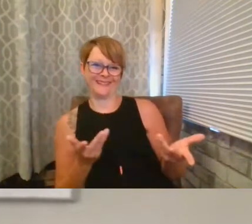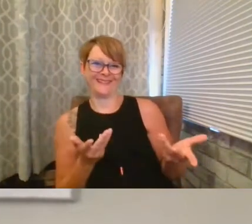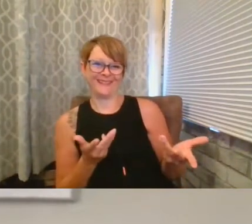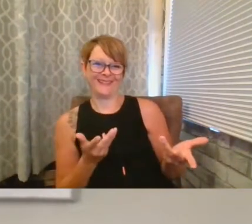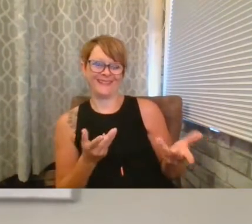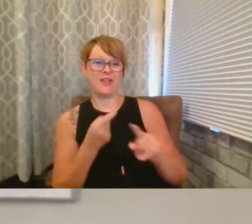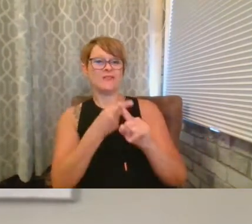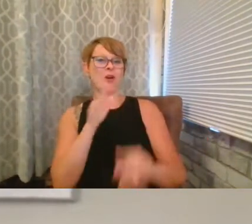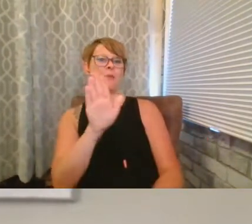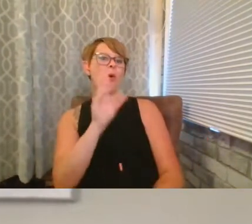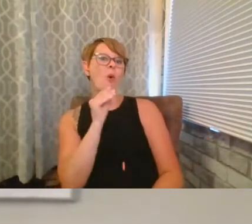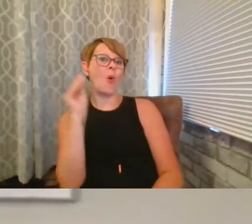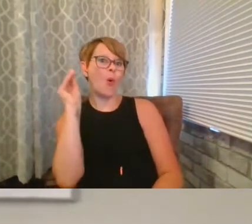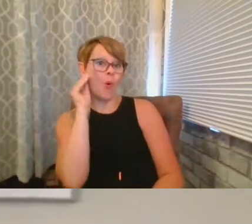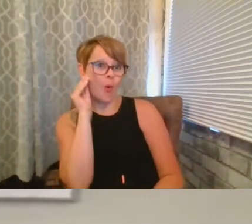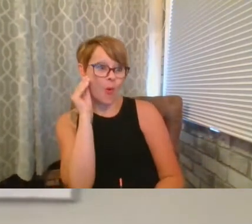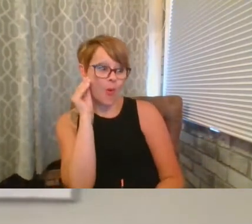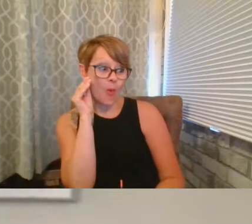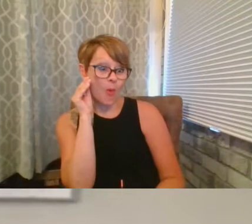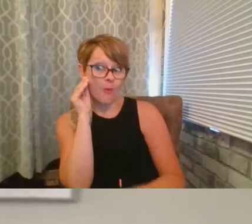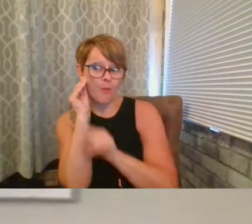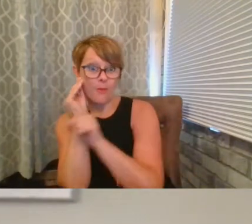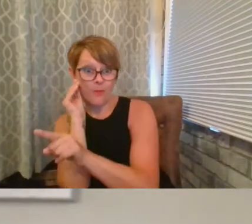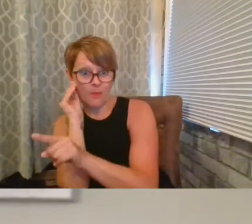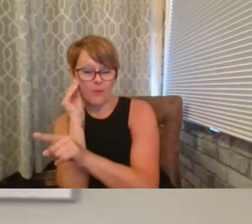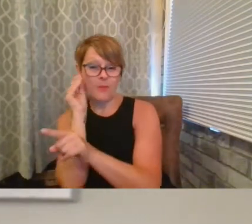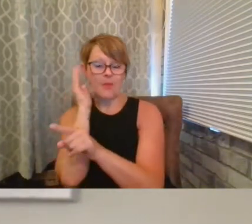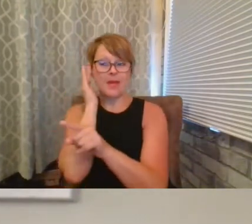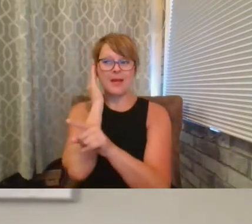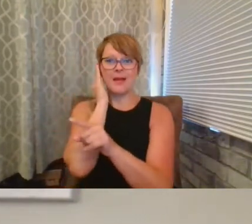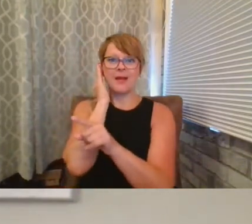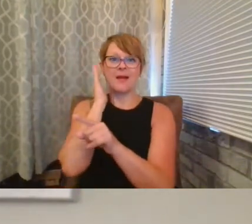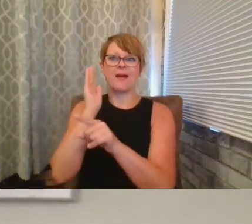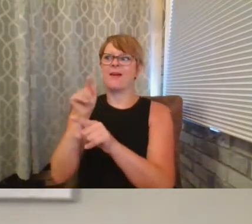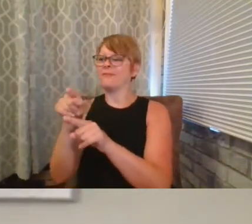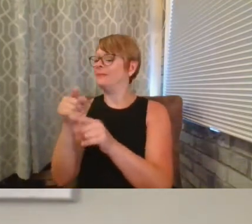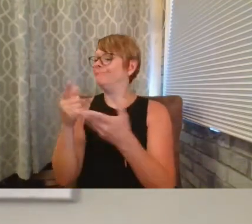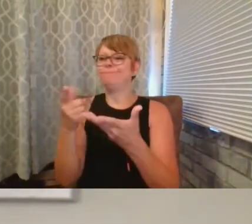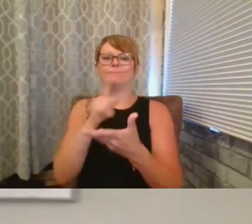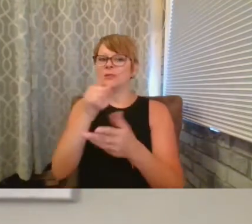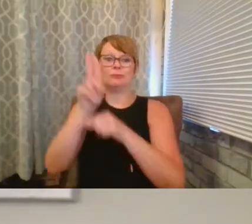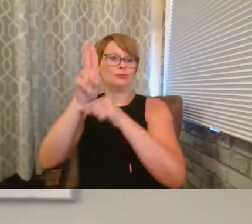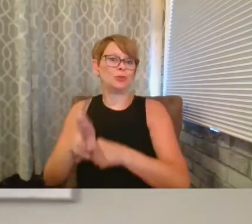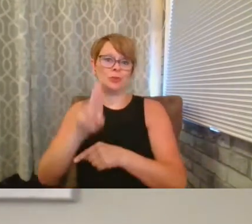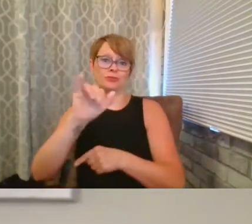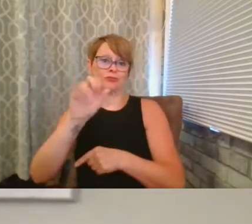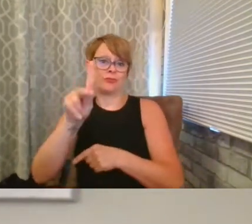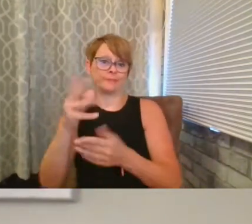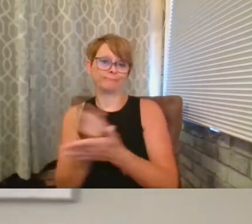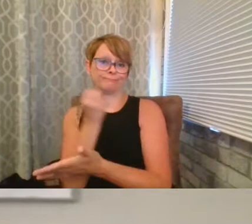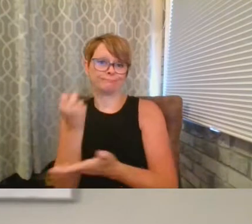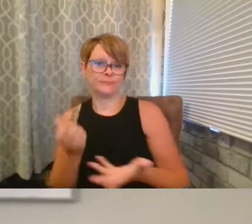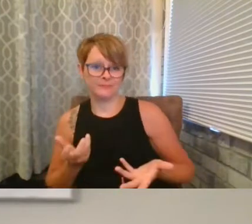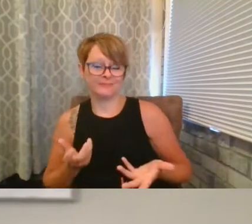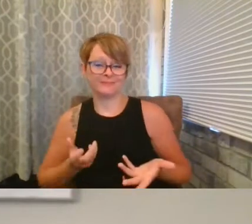home and to call another place home, it takes a certain appetite of risks. And the other thing as well, I think when